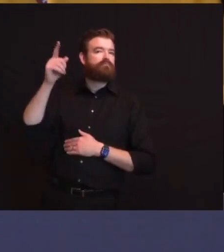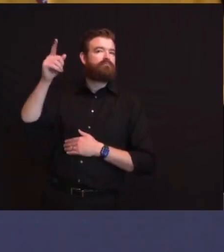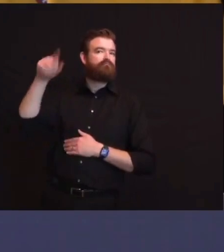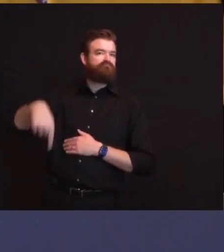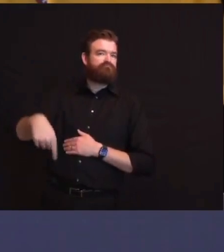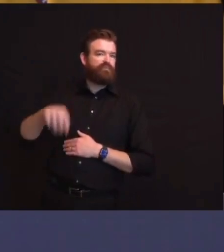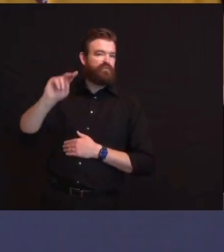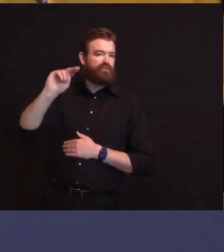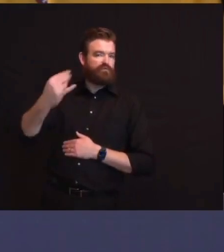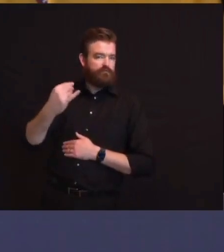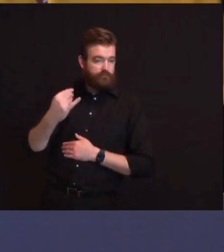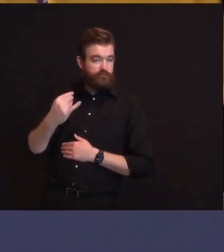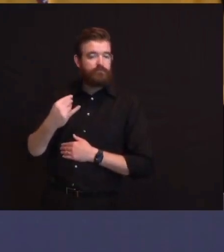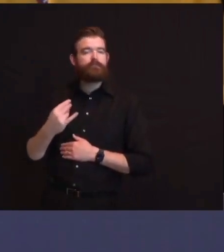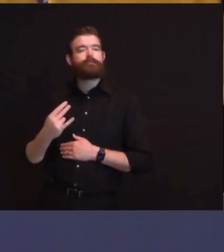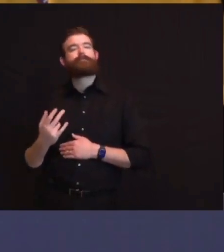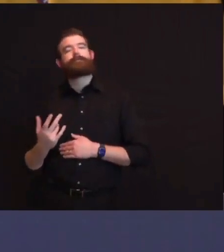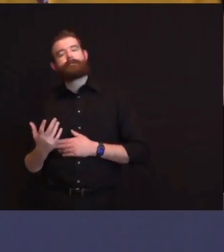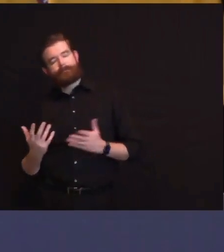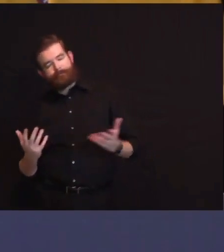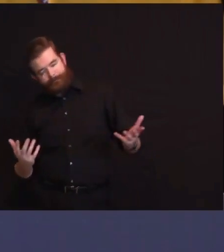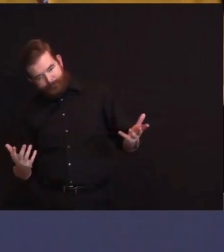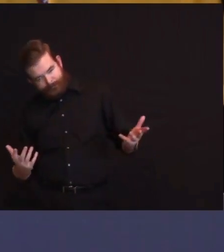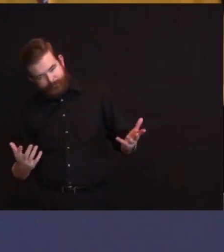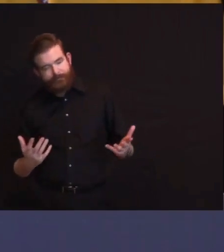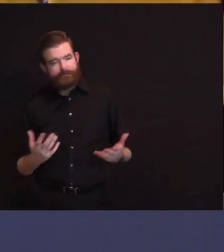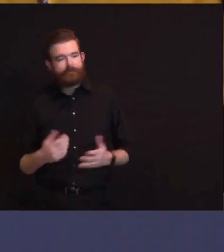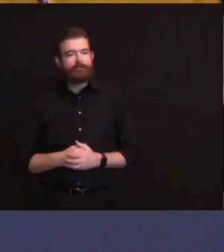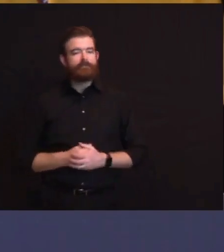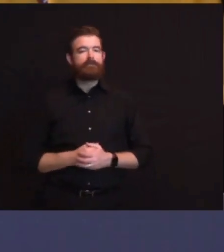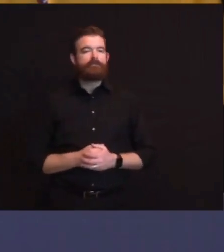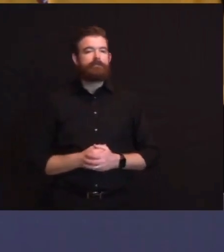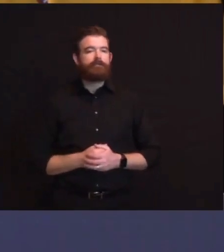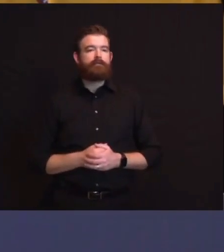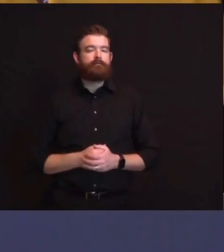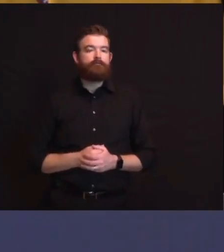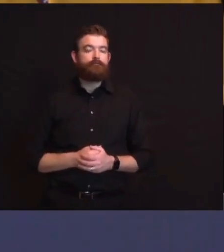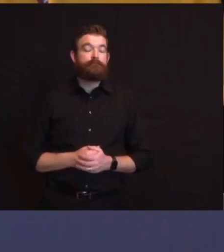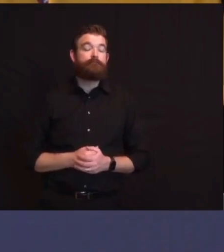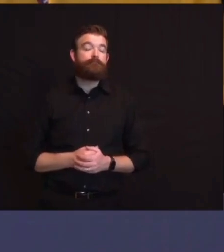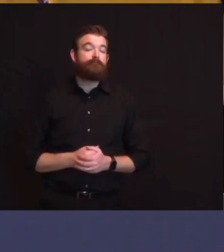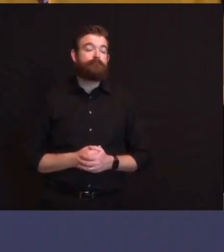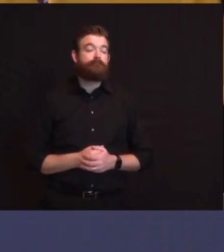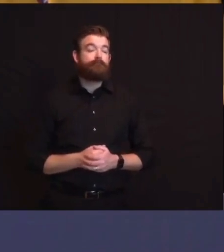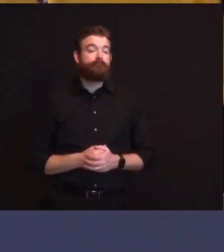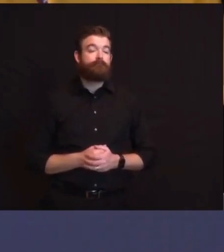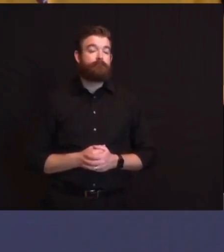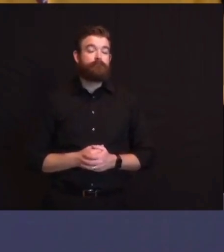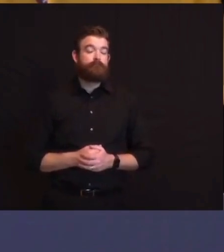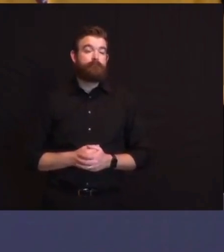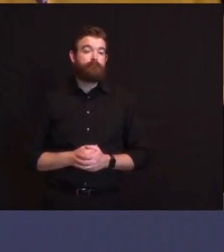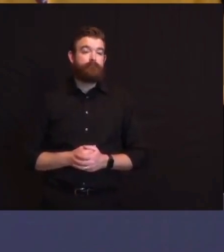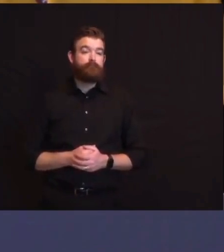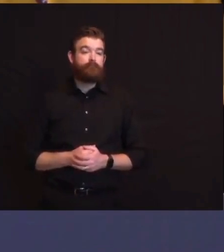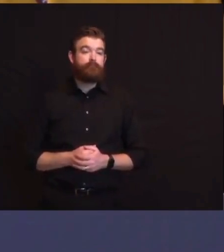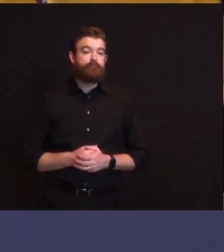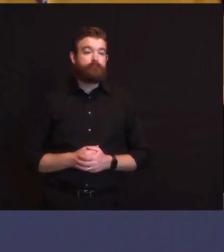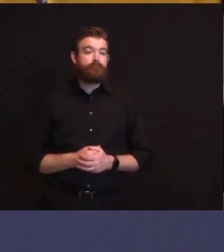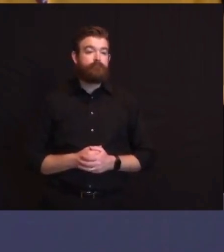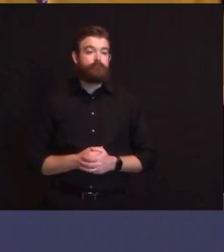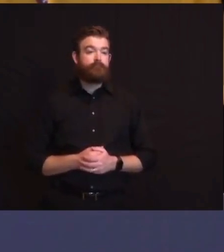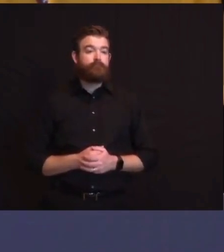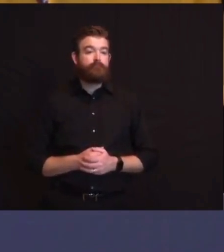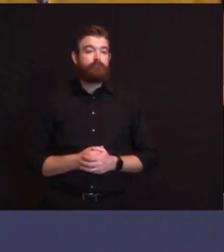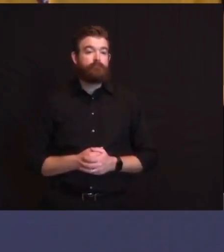their help. And as of this moment, I didn't ask you this an hour ago, but we're not aware of any outbreaks that are related to